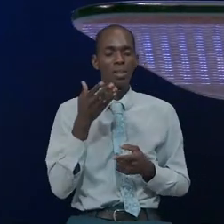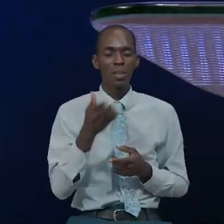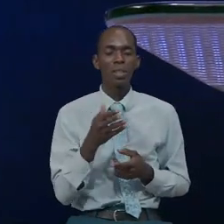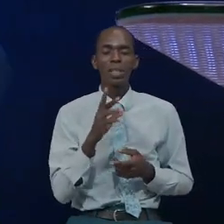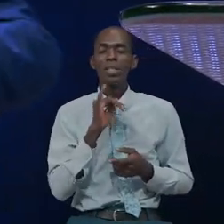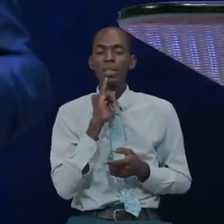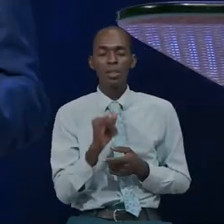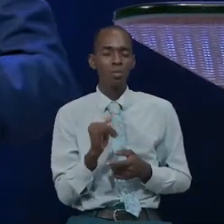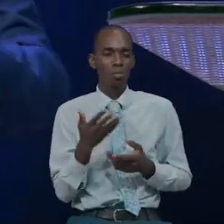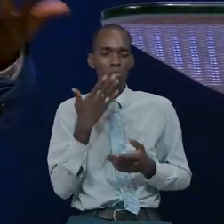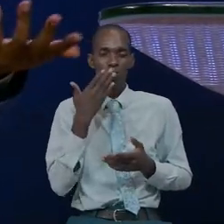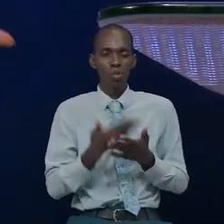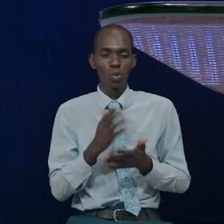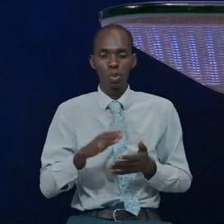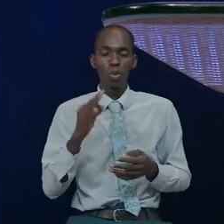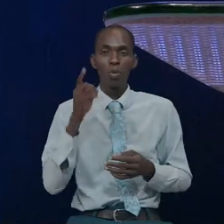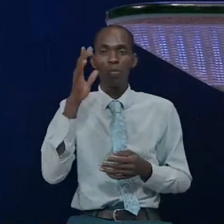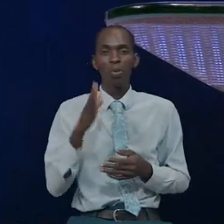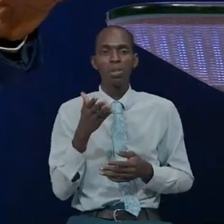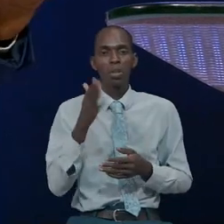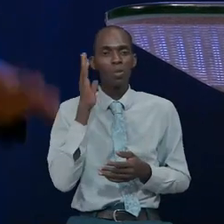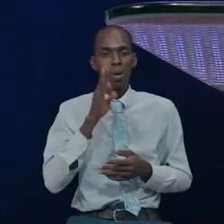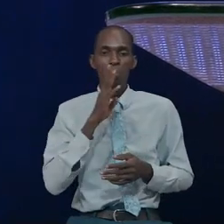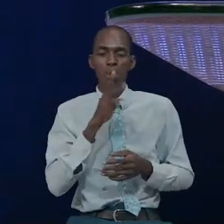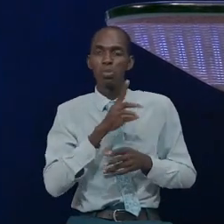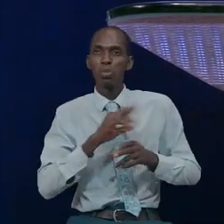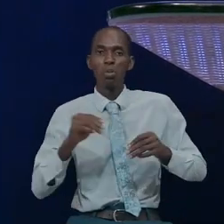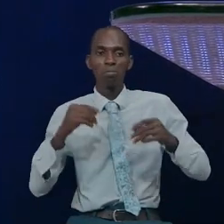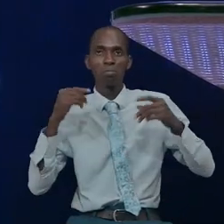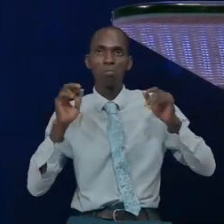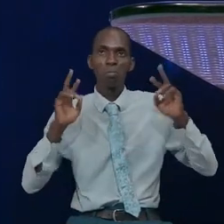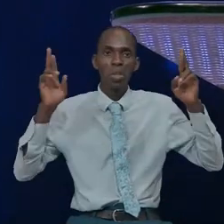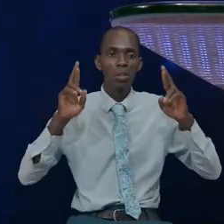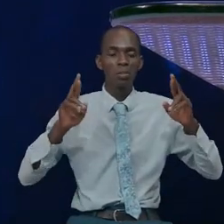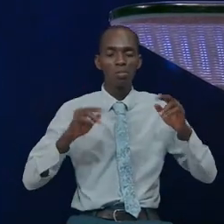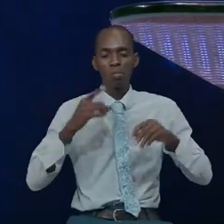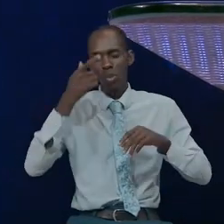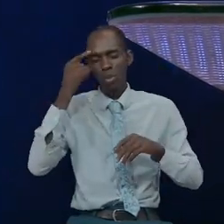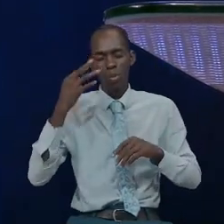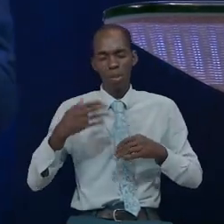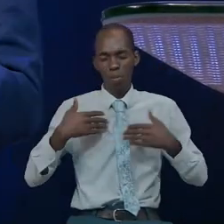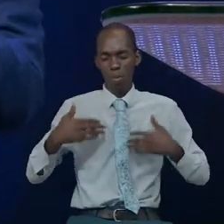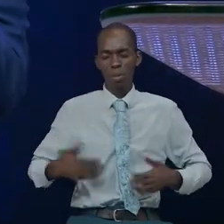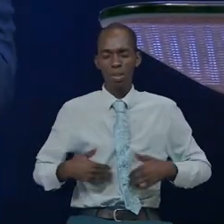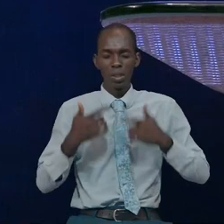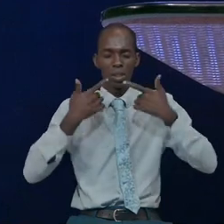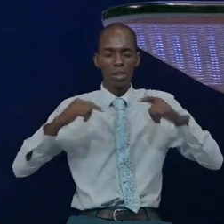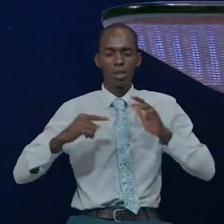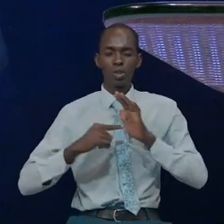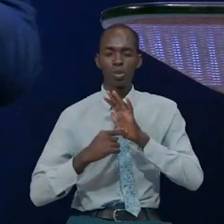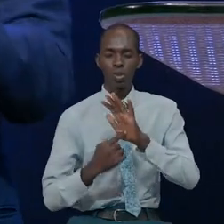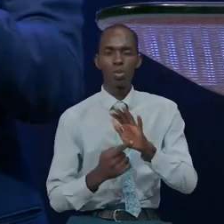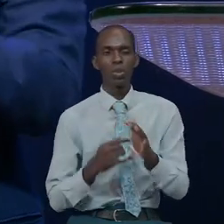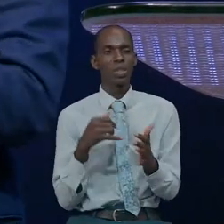or other people, that the body language and the action there, that shows that we are